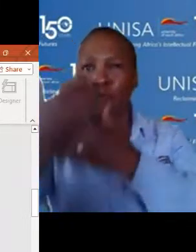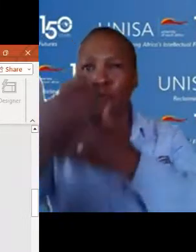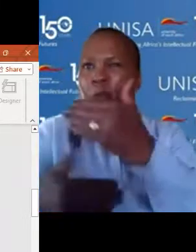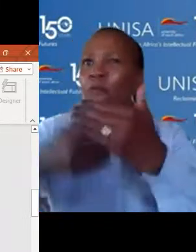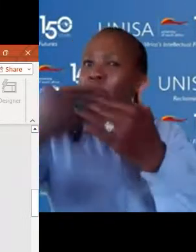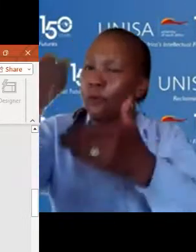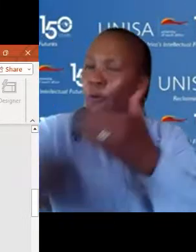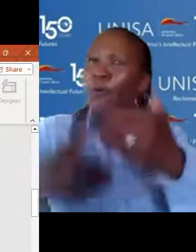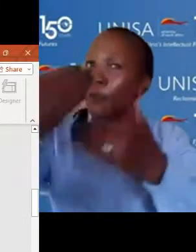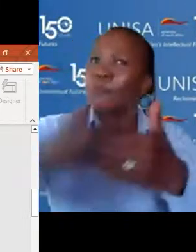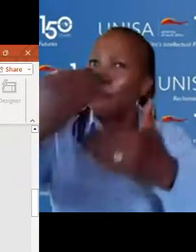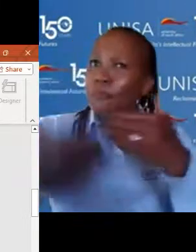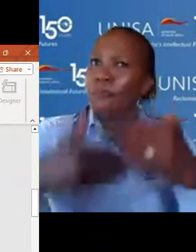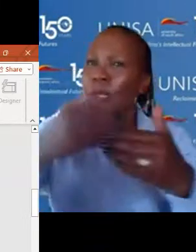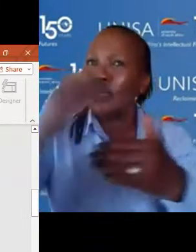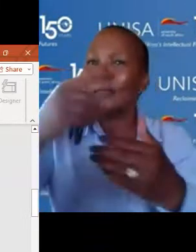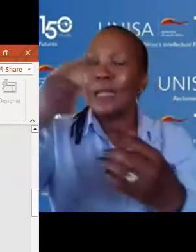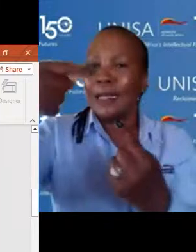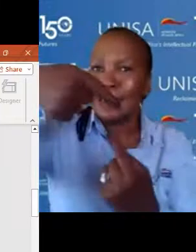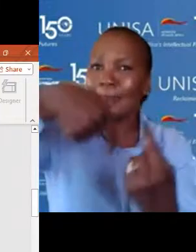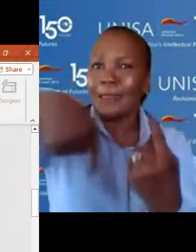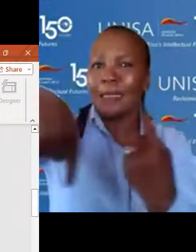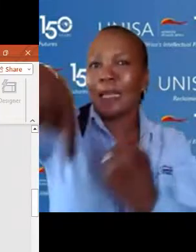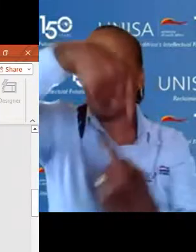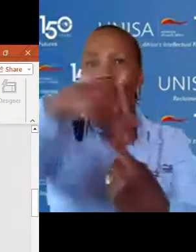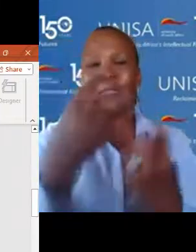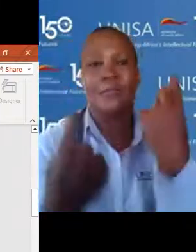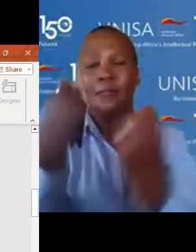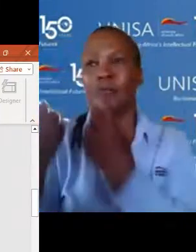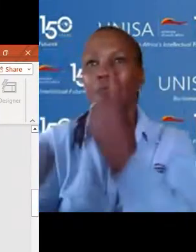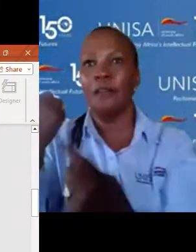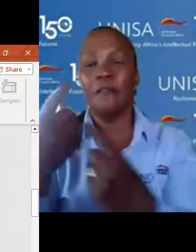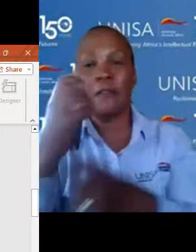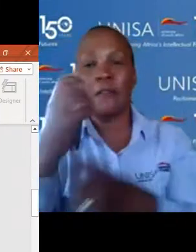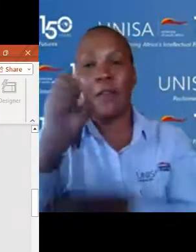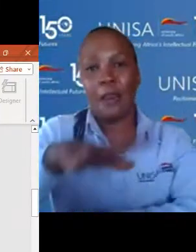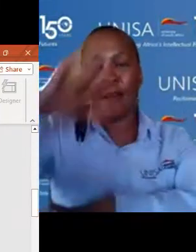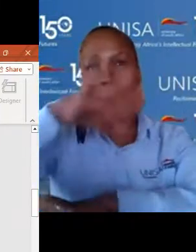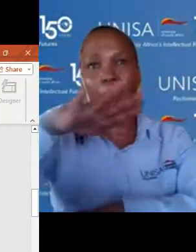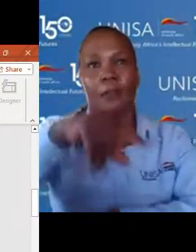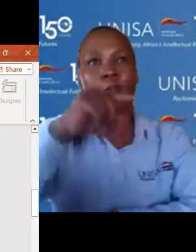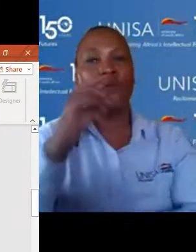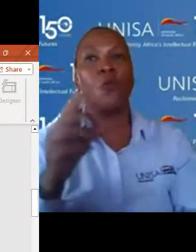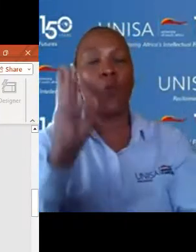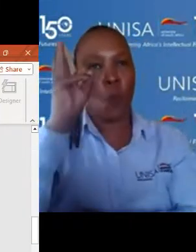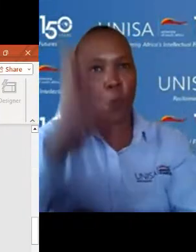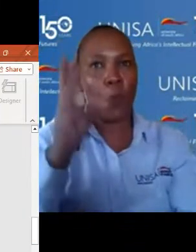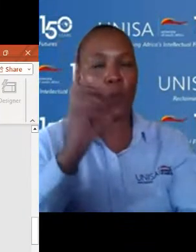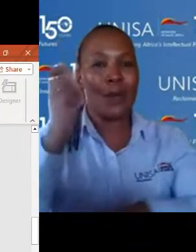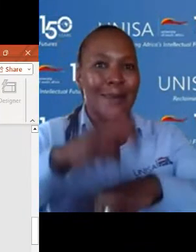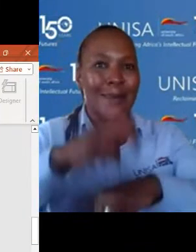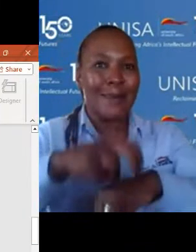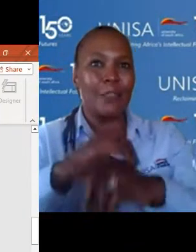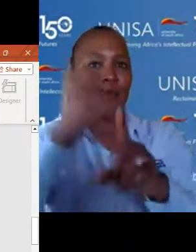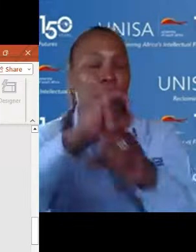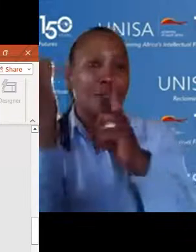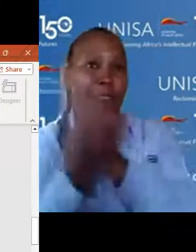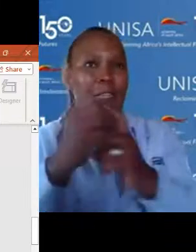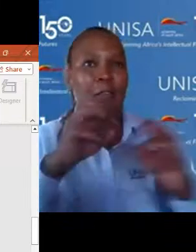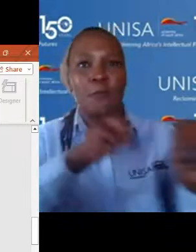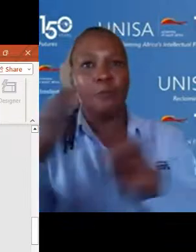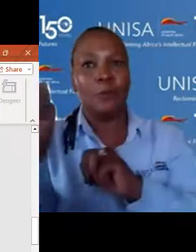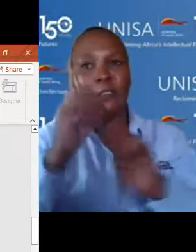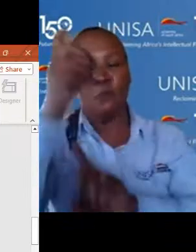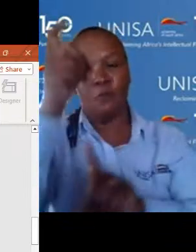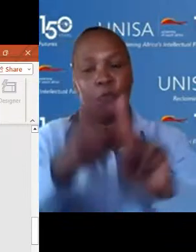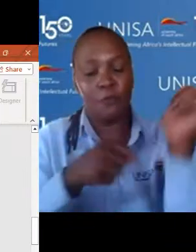It's a cycle. So in each and every environment, you will definitely need an orientation and mobility officer.